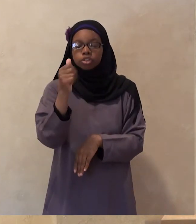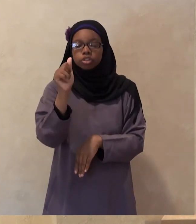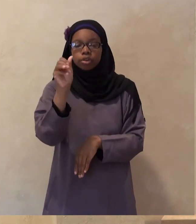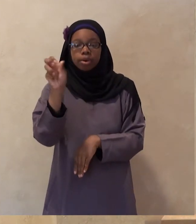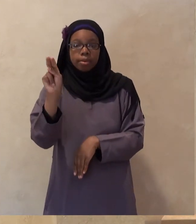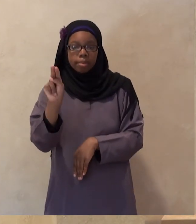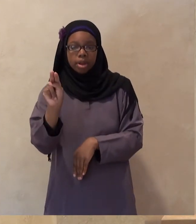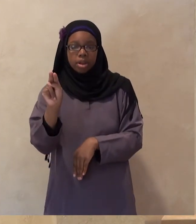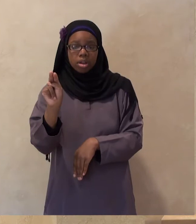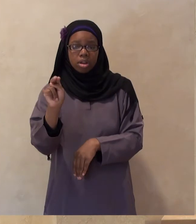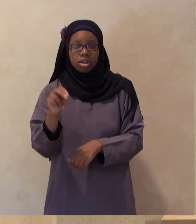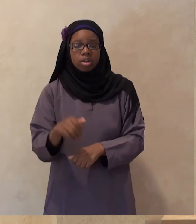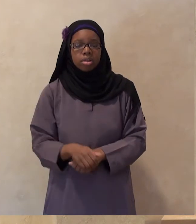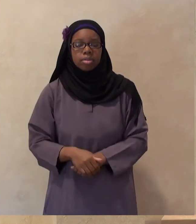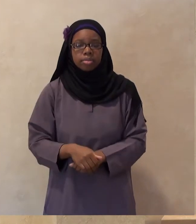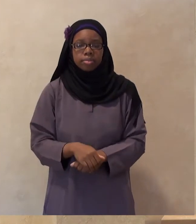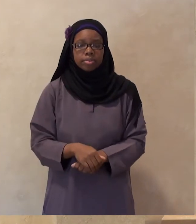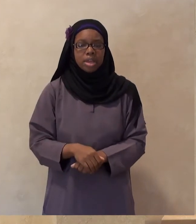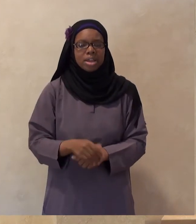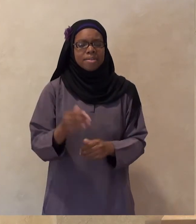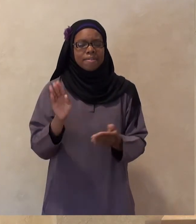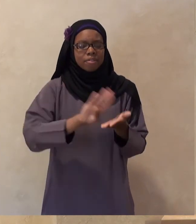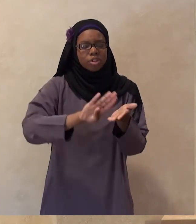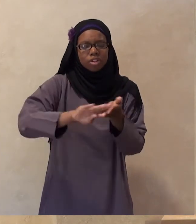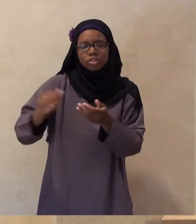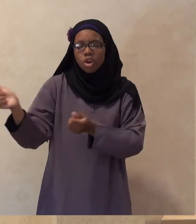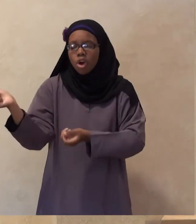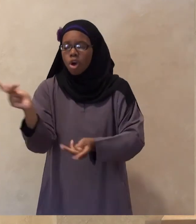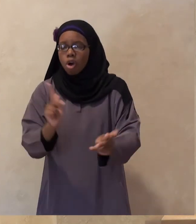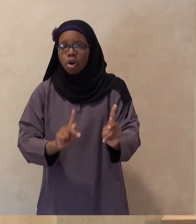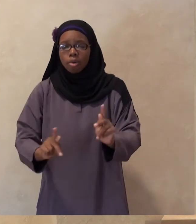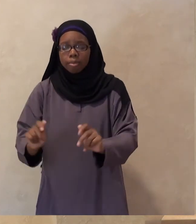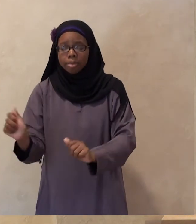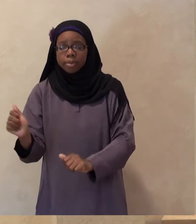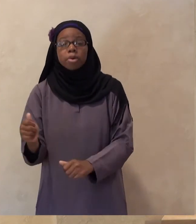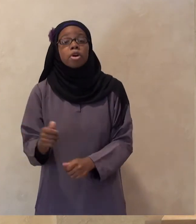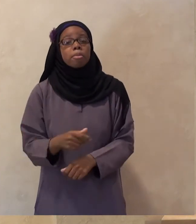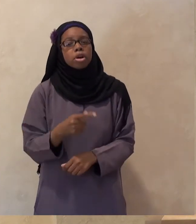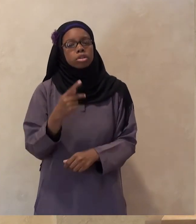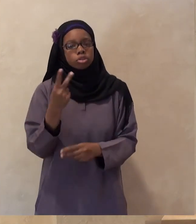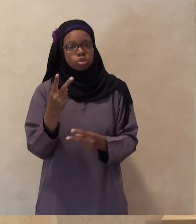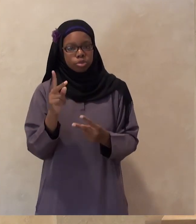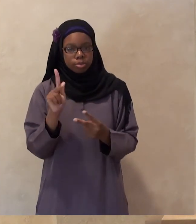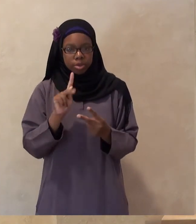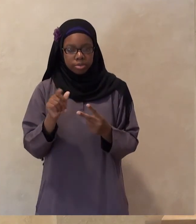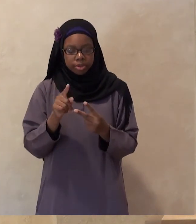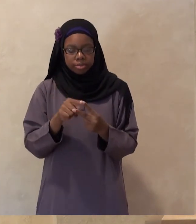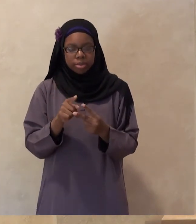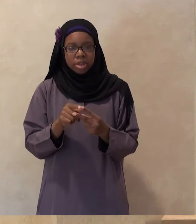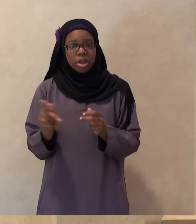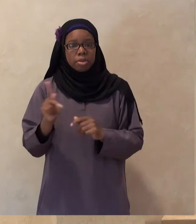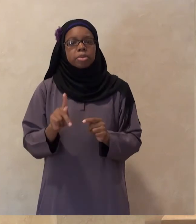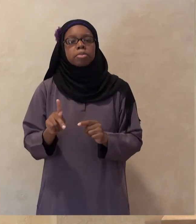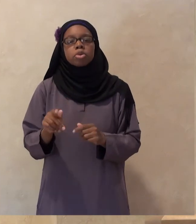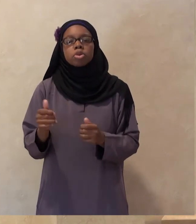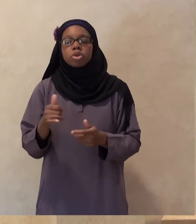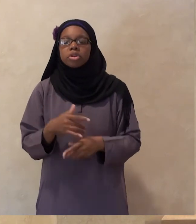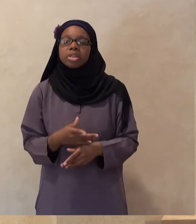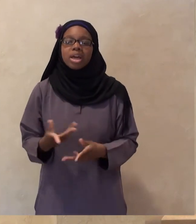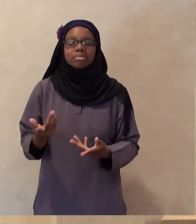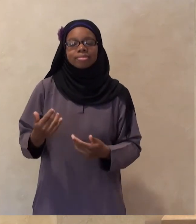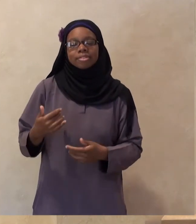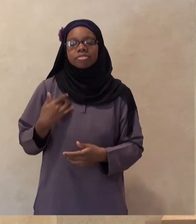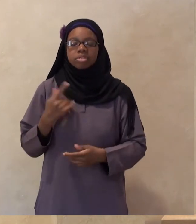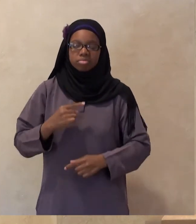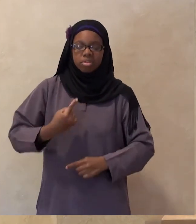forgives all but two people: polytheist and the person who holds grudges against people. And